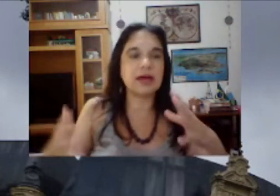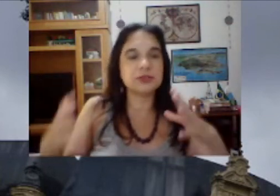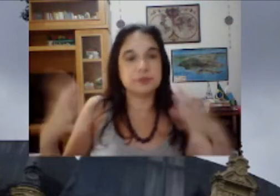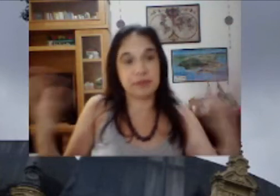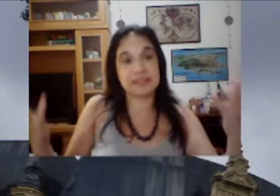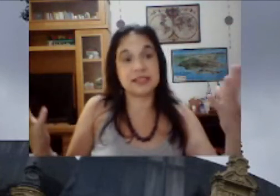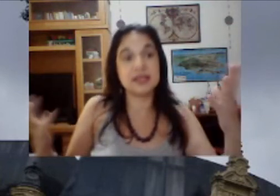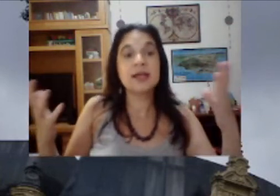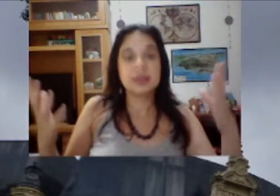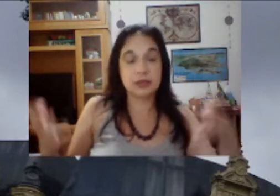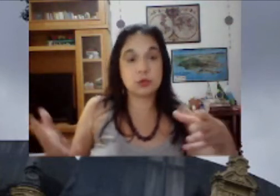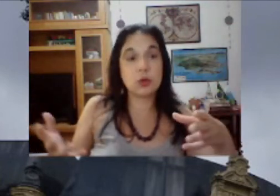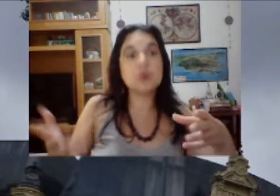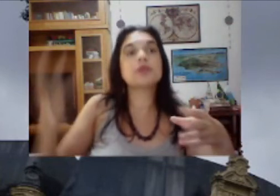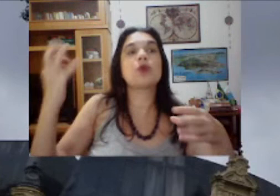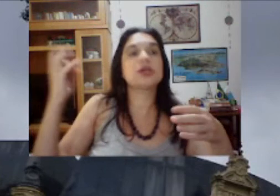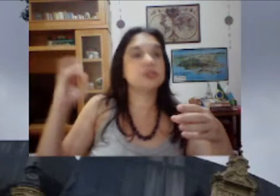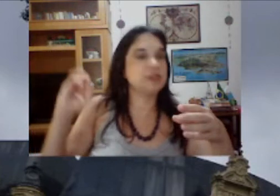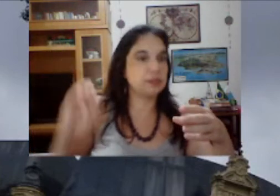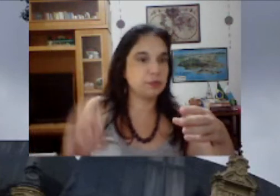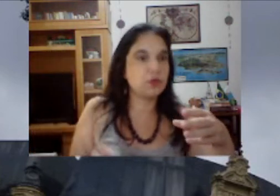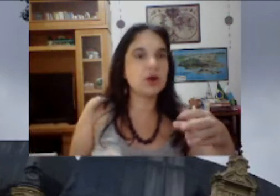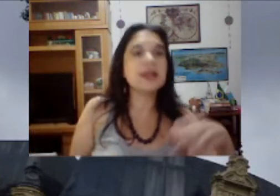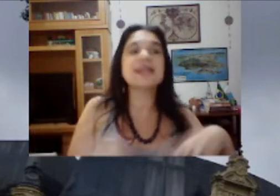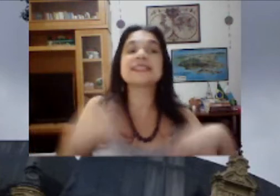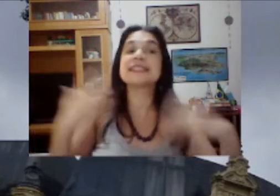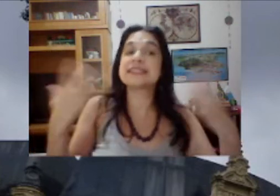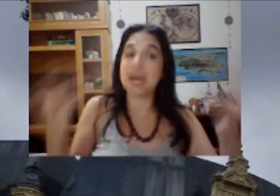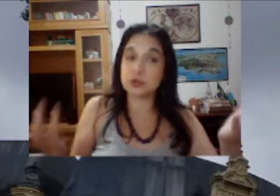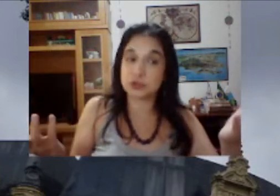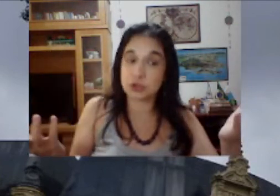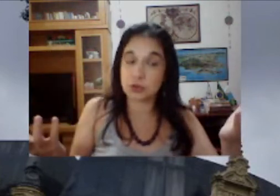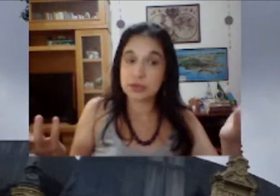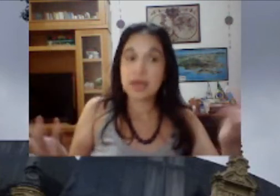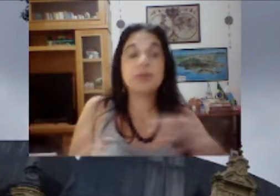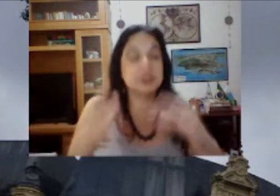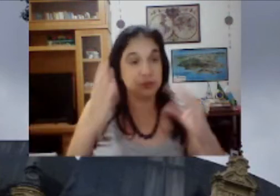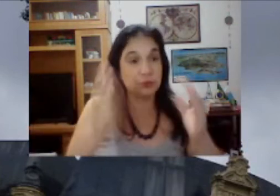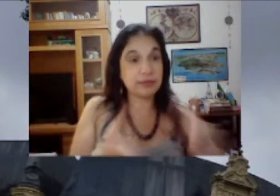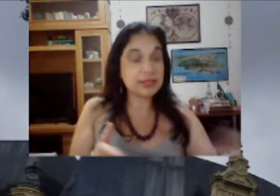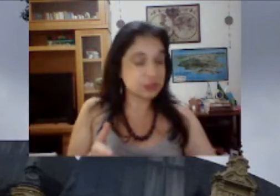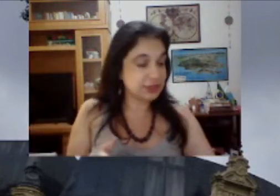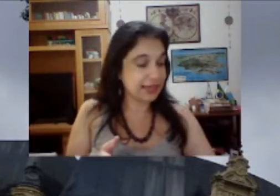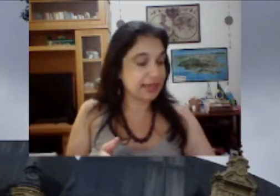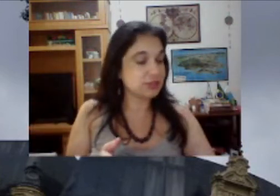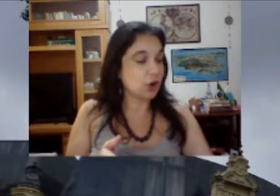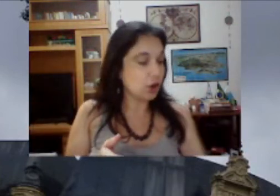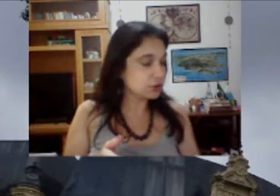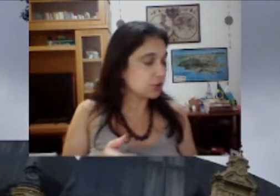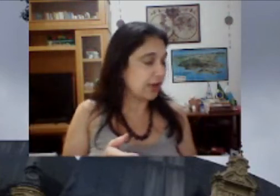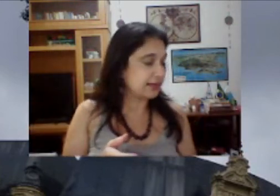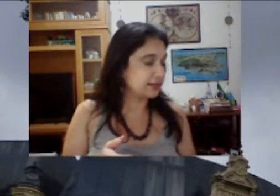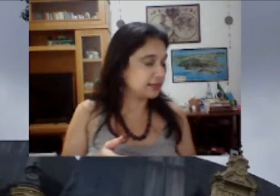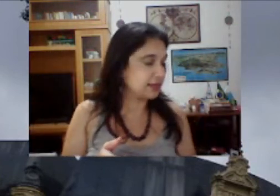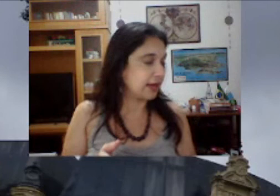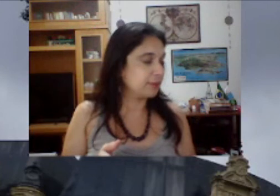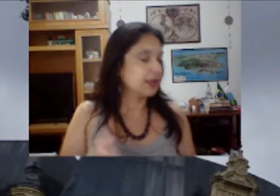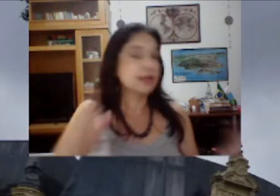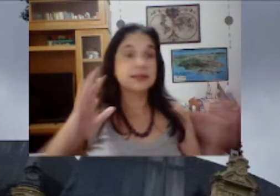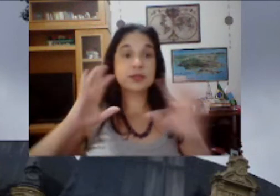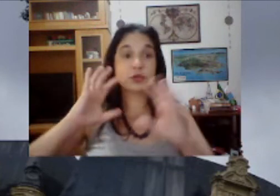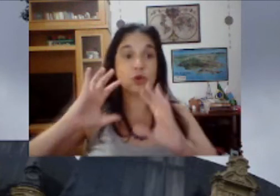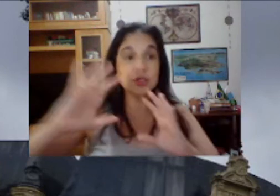talked about basically the growth of what you said before is the south zone. But you mentioned that also at this